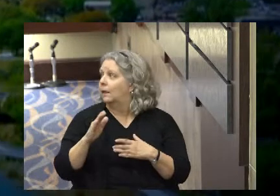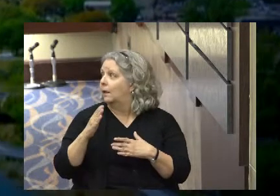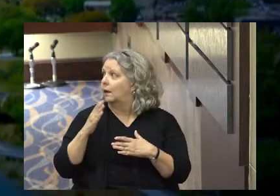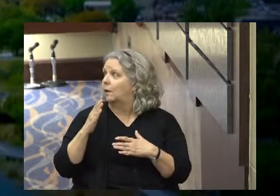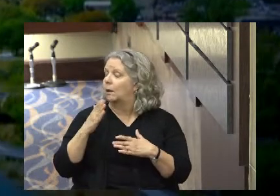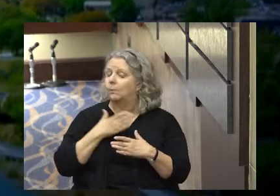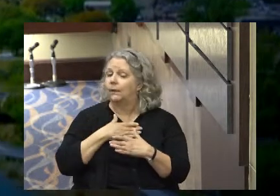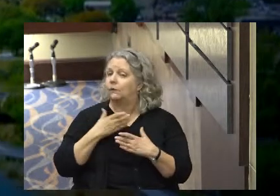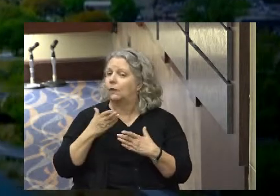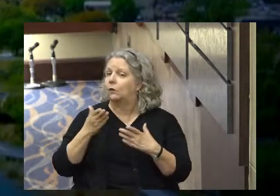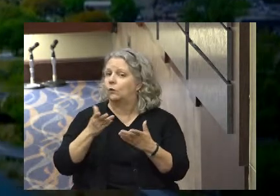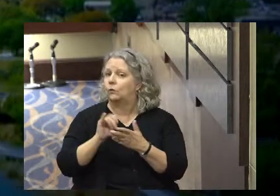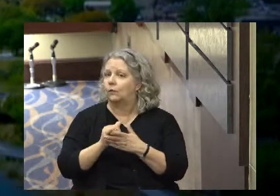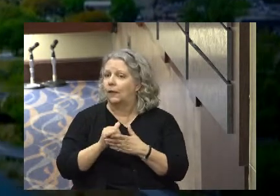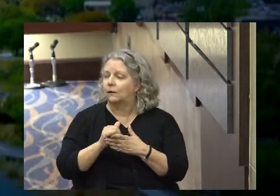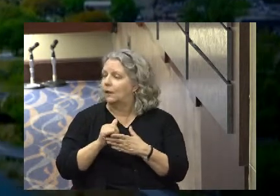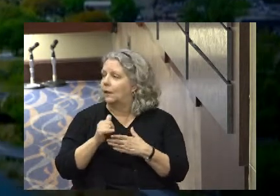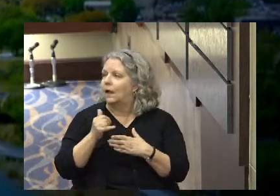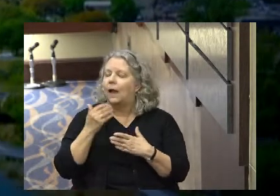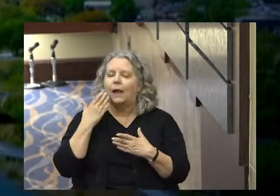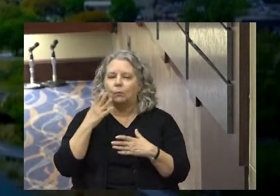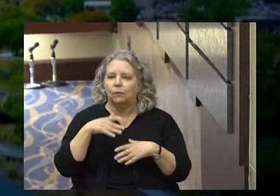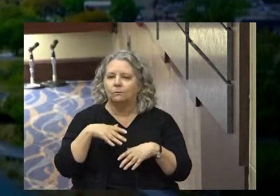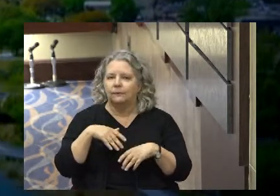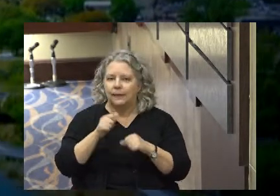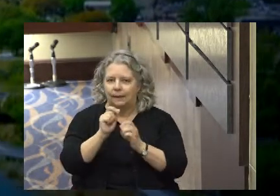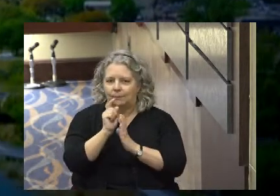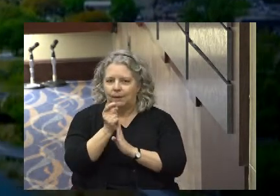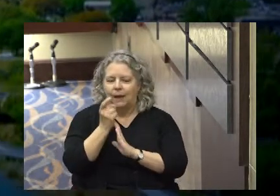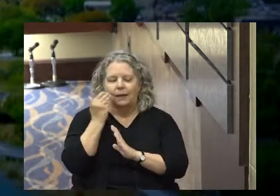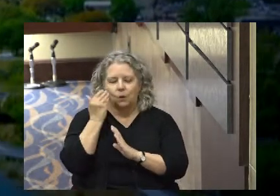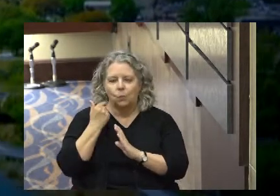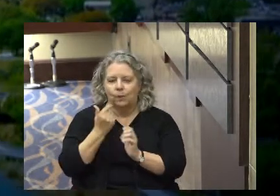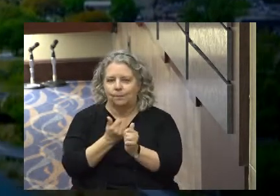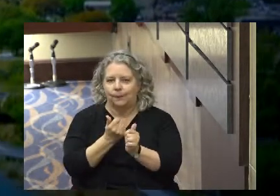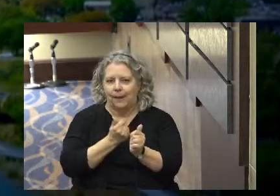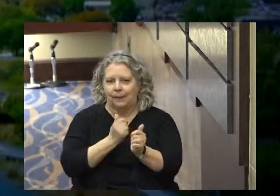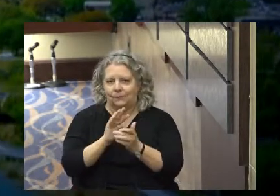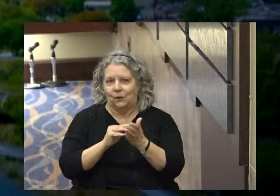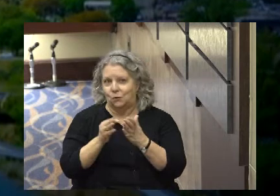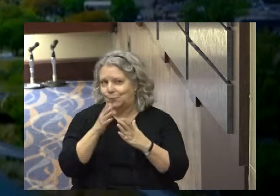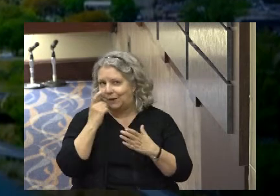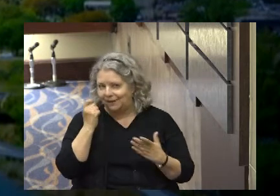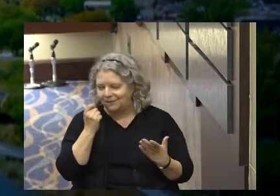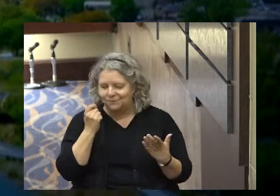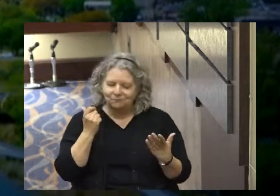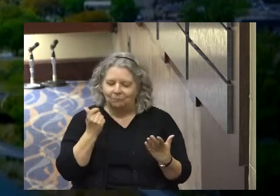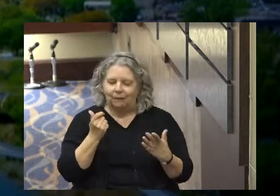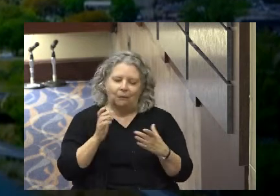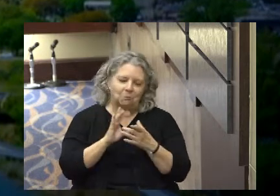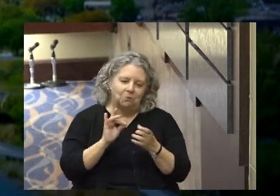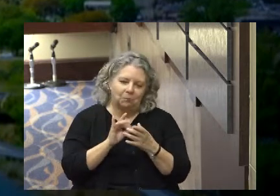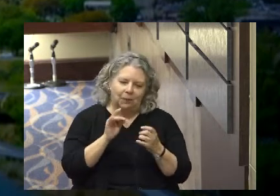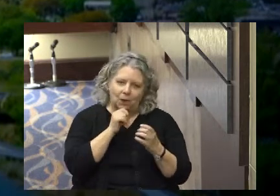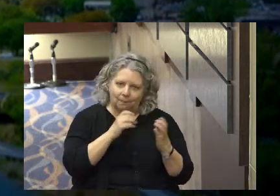I'll take a minute. I know we're behind schedule here because of this unplanned, or at least to me, unplanned